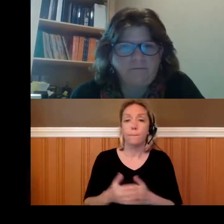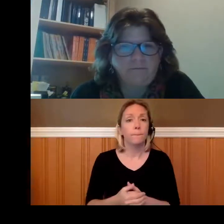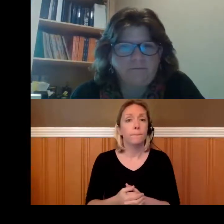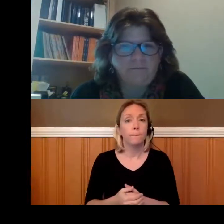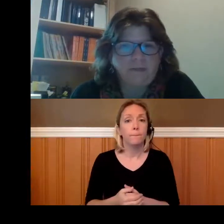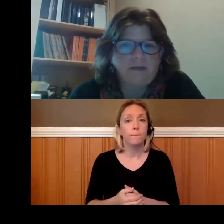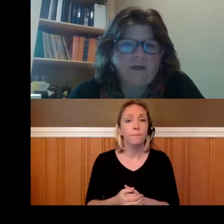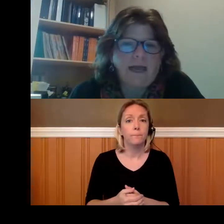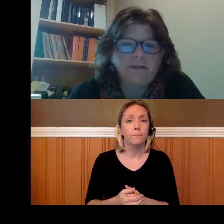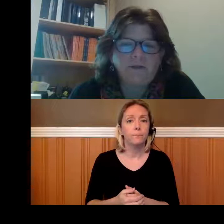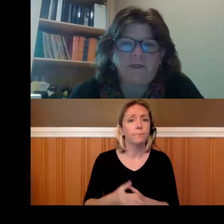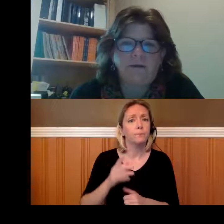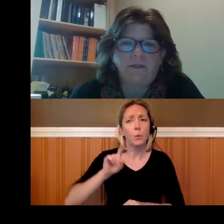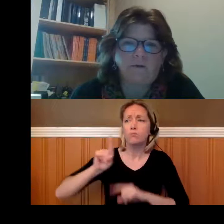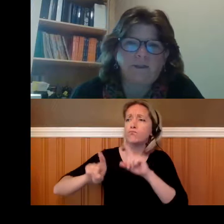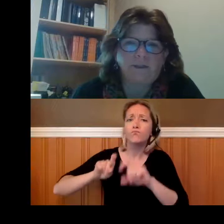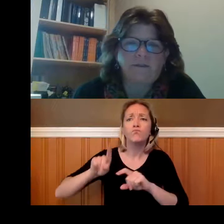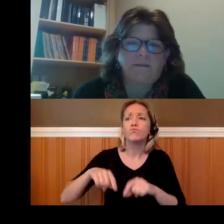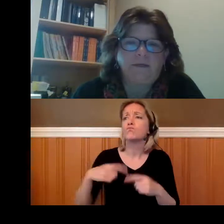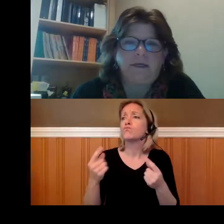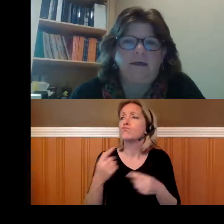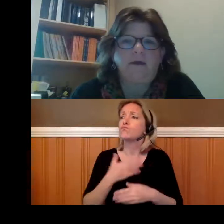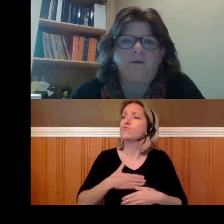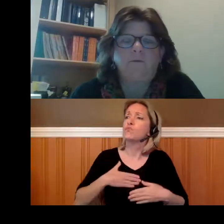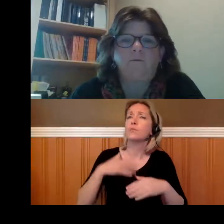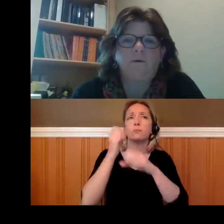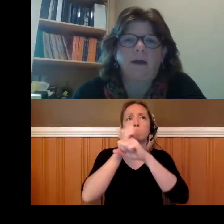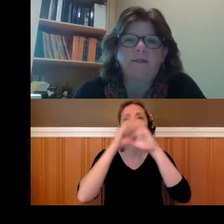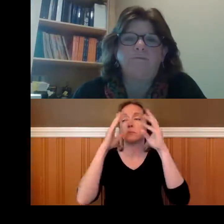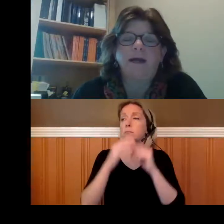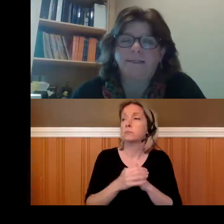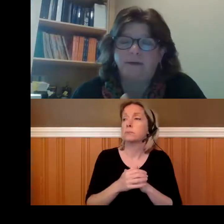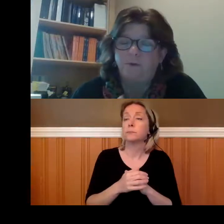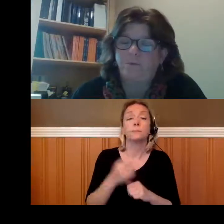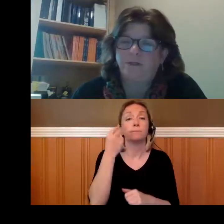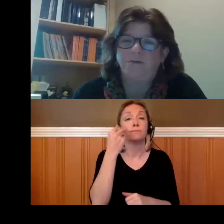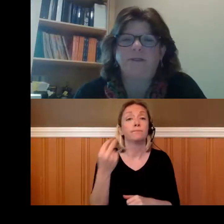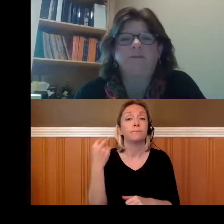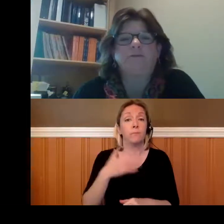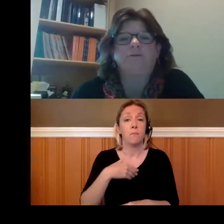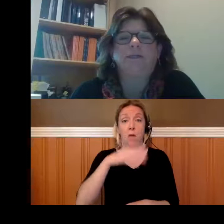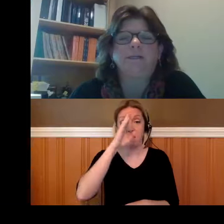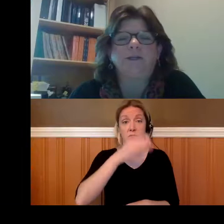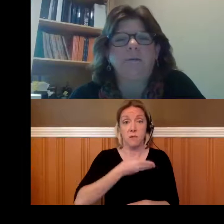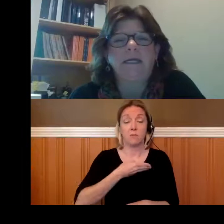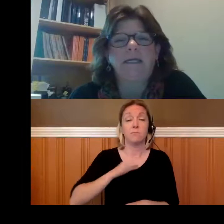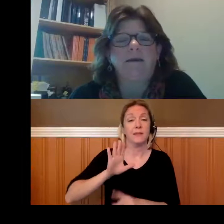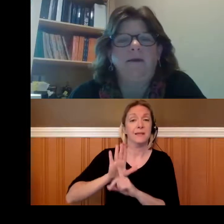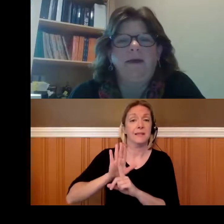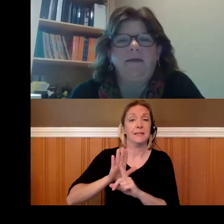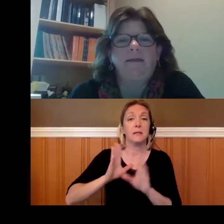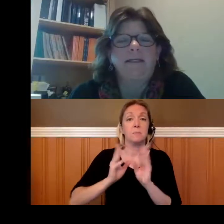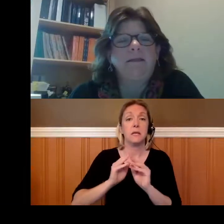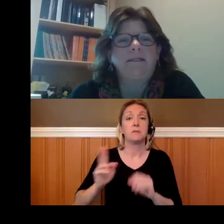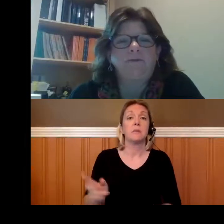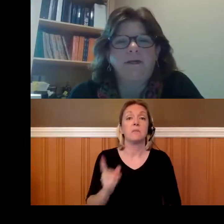And you're going to ask your child these questions. I know for my son, we went to his transition meeting, and he said he likes